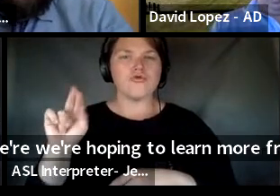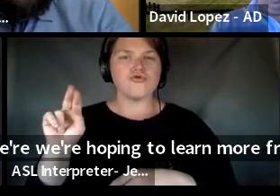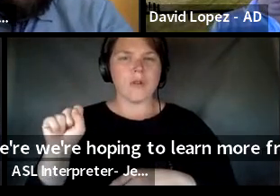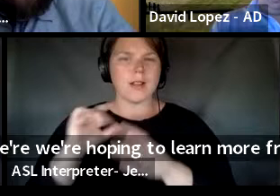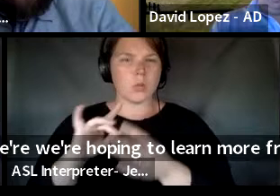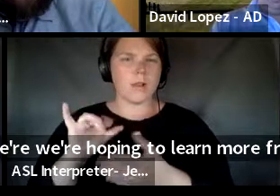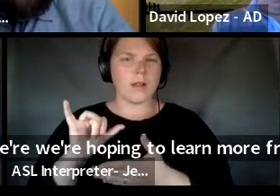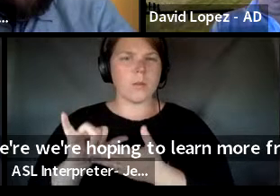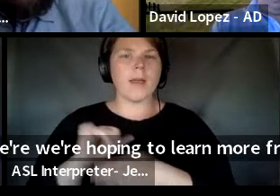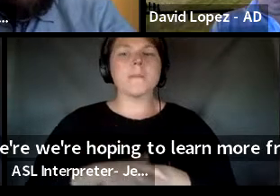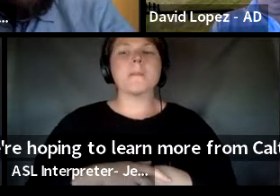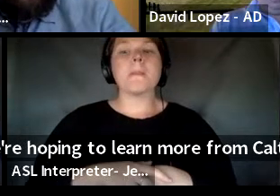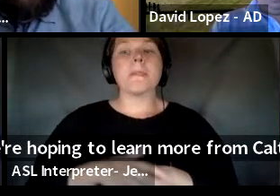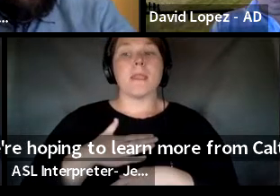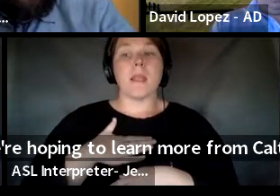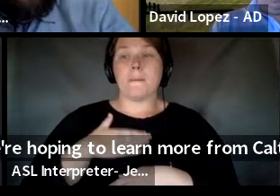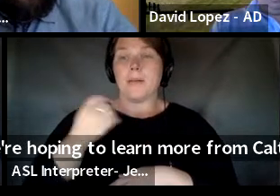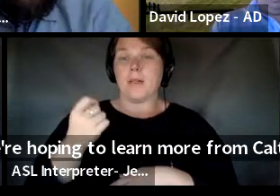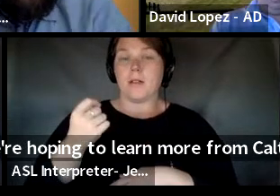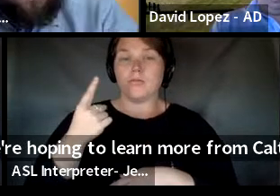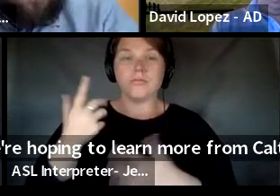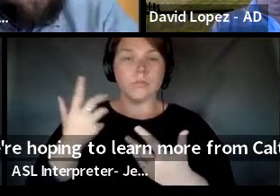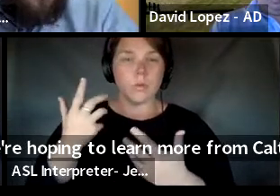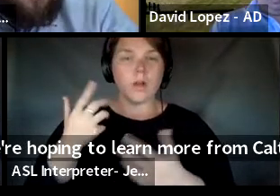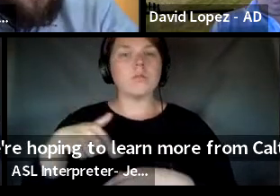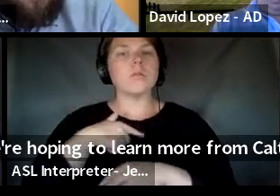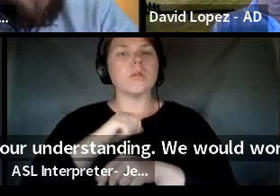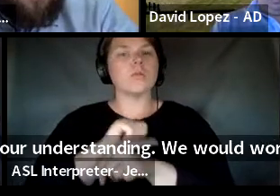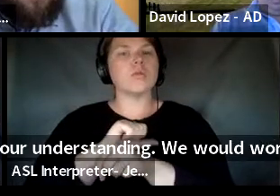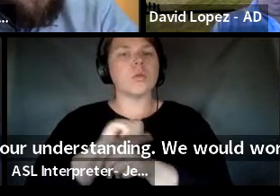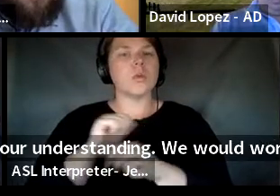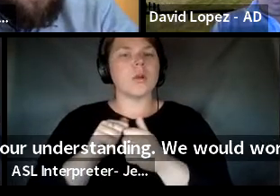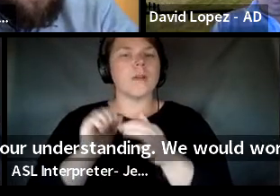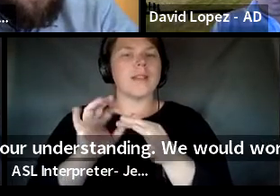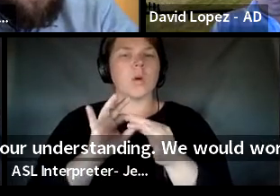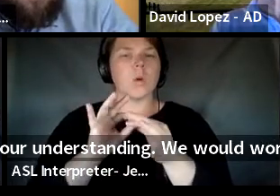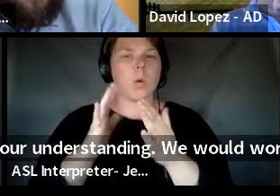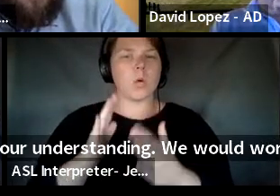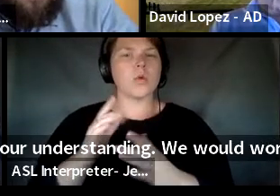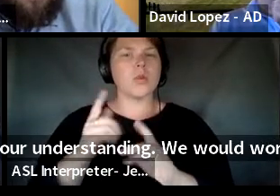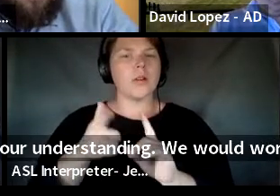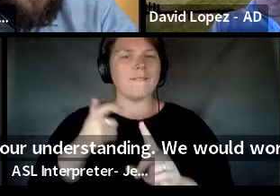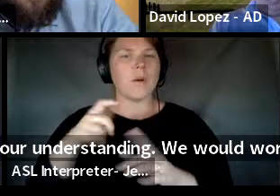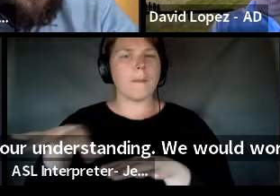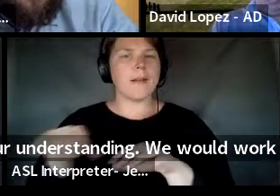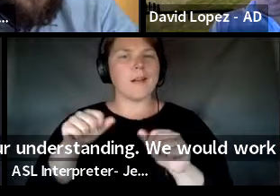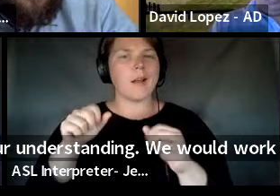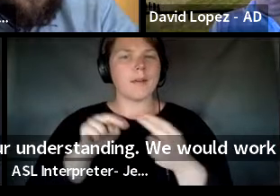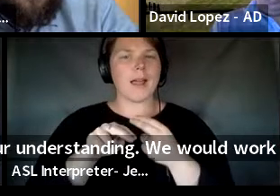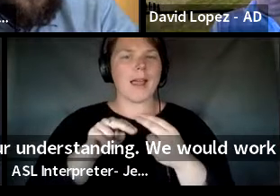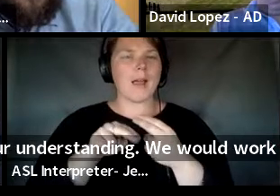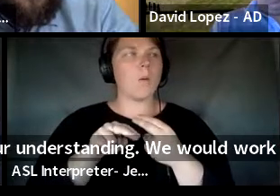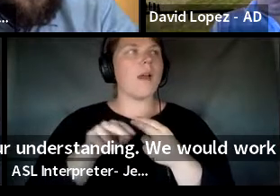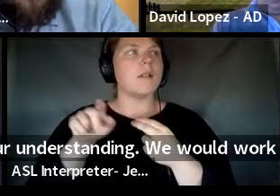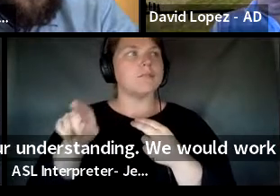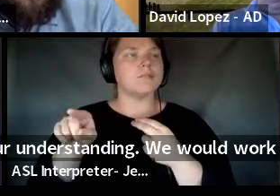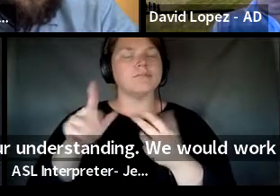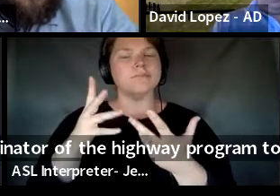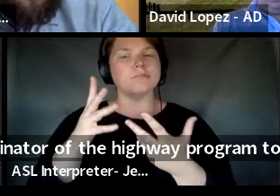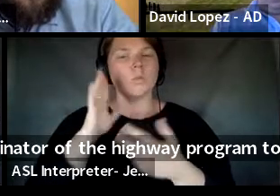From our understanding, we would work with the coordinator of the Adopt a Highway program to apply for